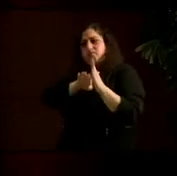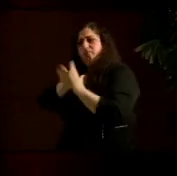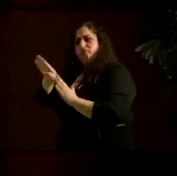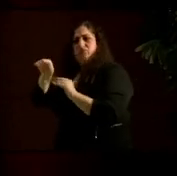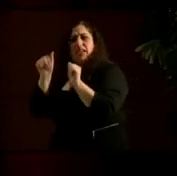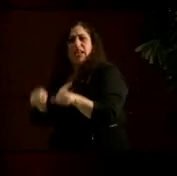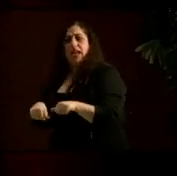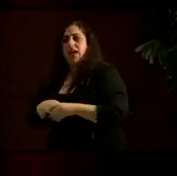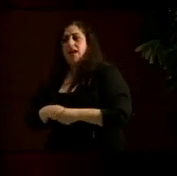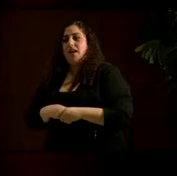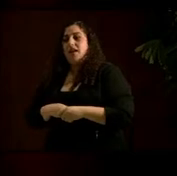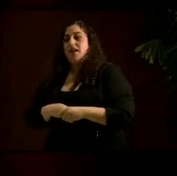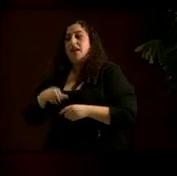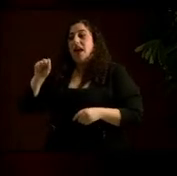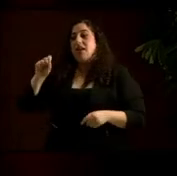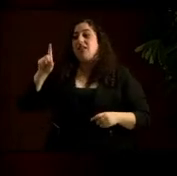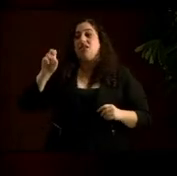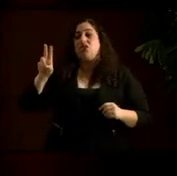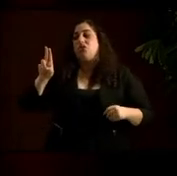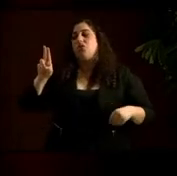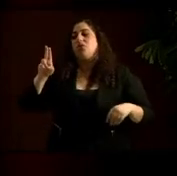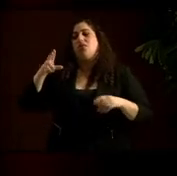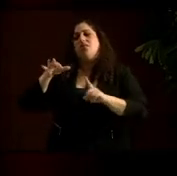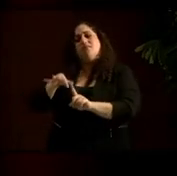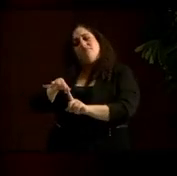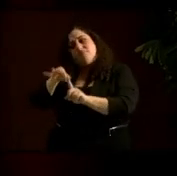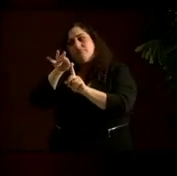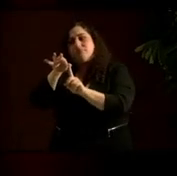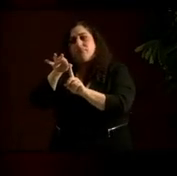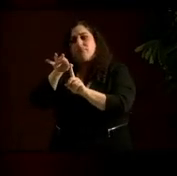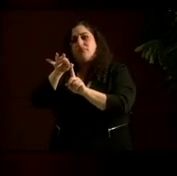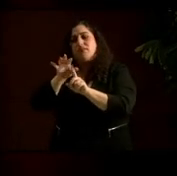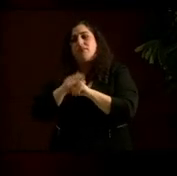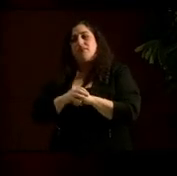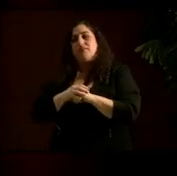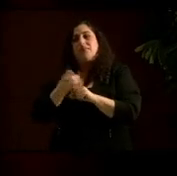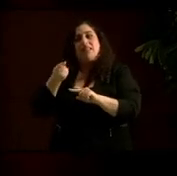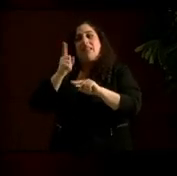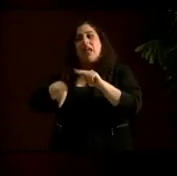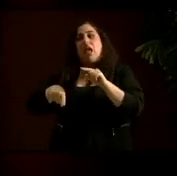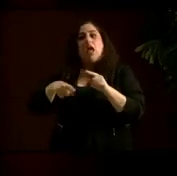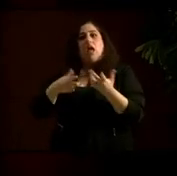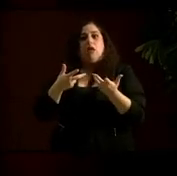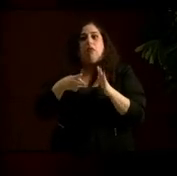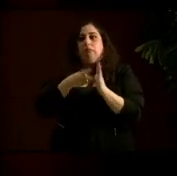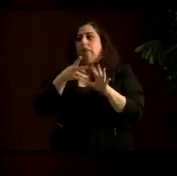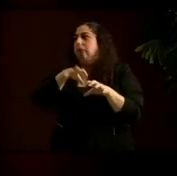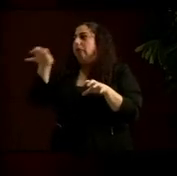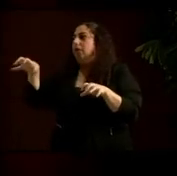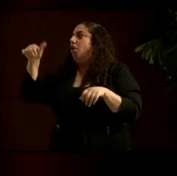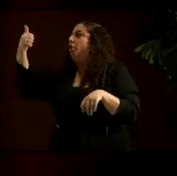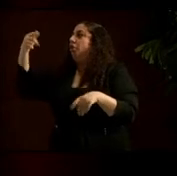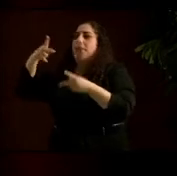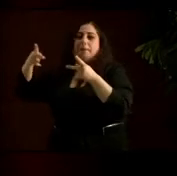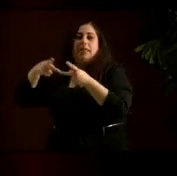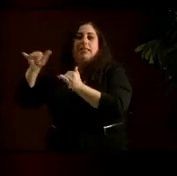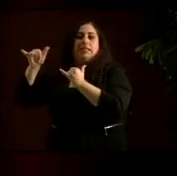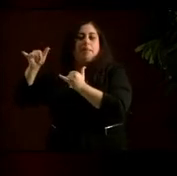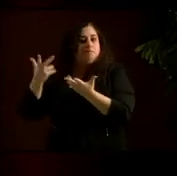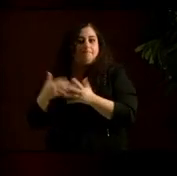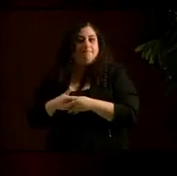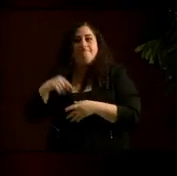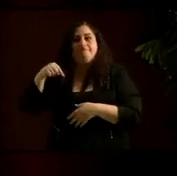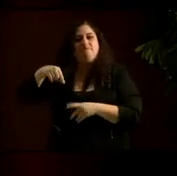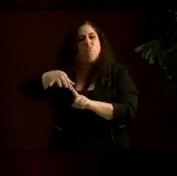is impossible to duplicate, a large reason being that students, faculty, staff, and administration